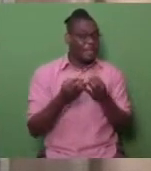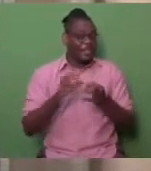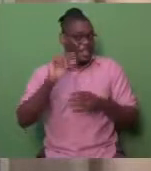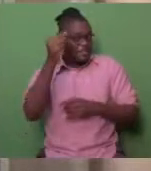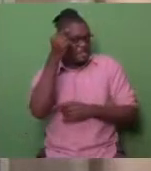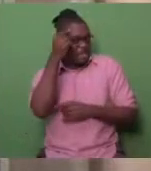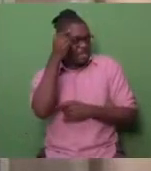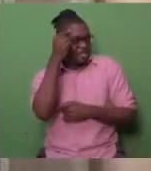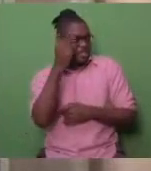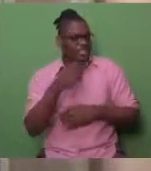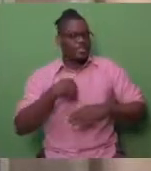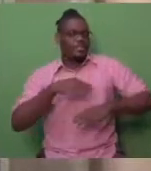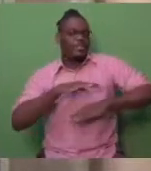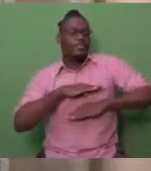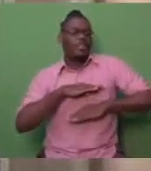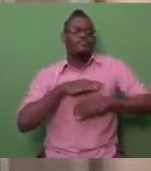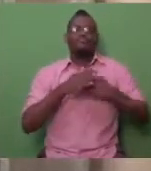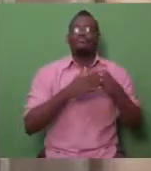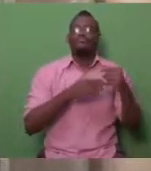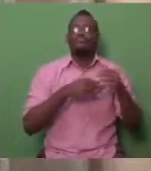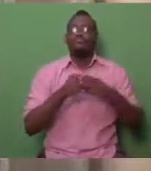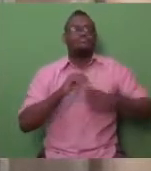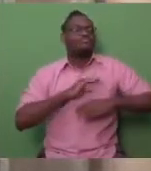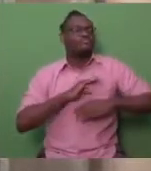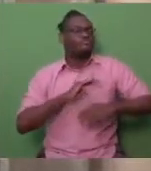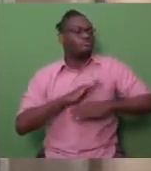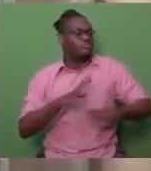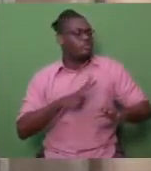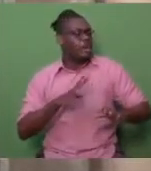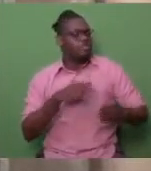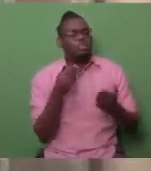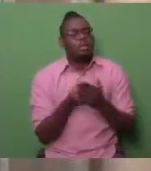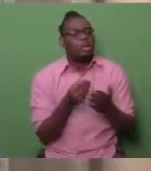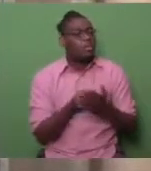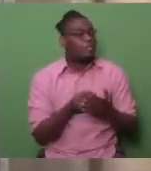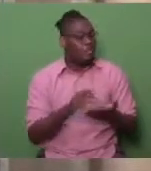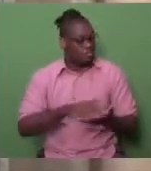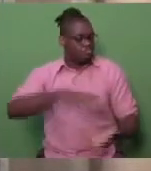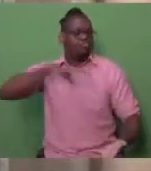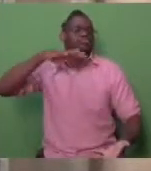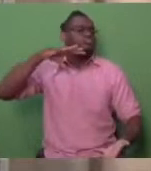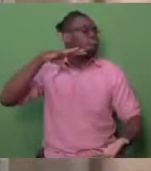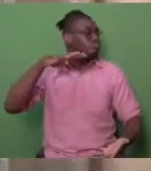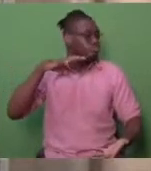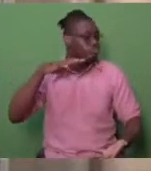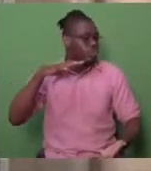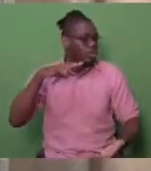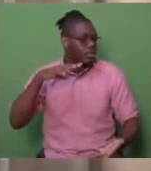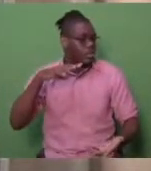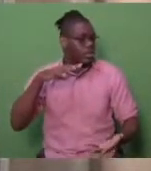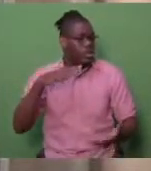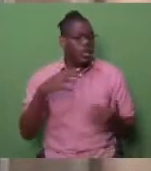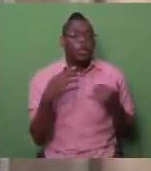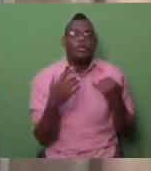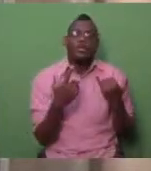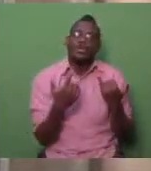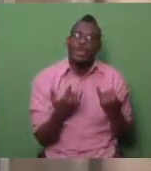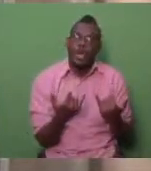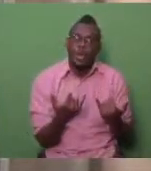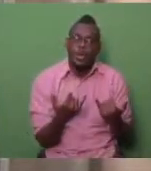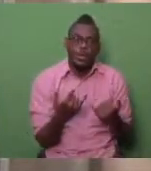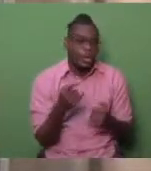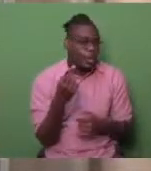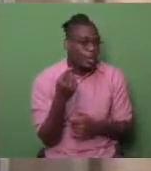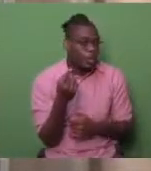jobs on this nation by someone who ironically is supposed to be the guardian of the public's interest. How could